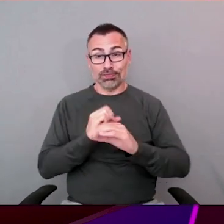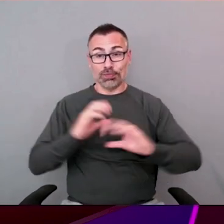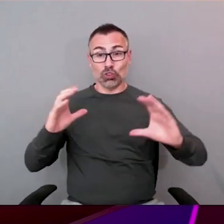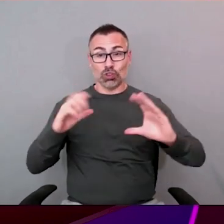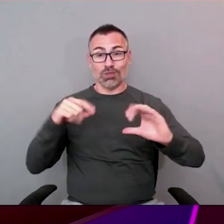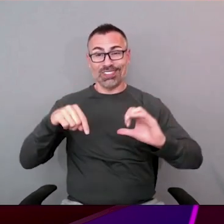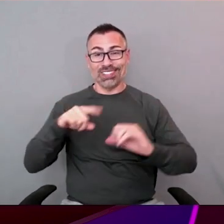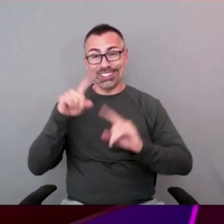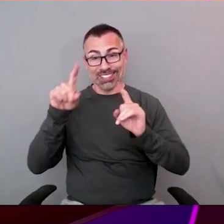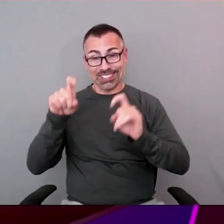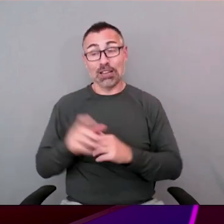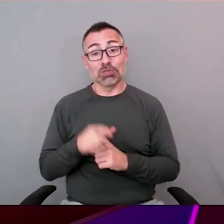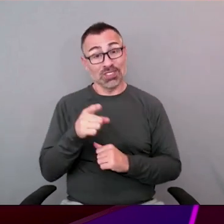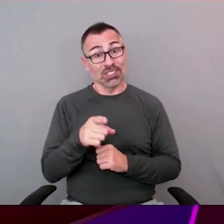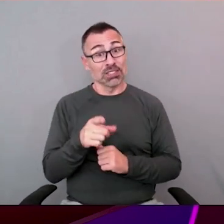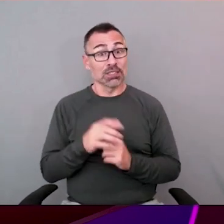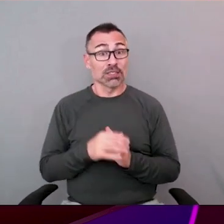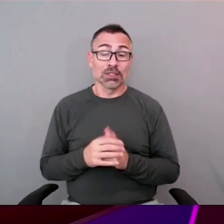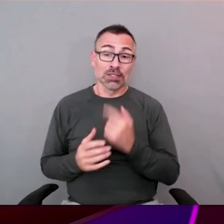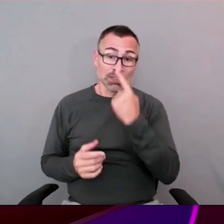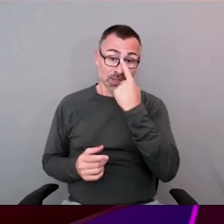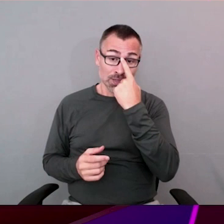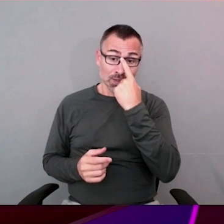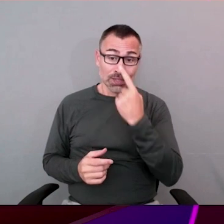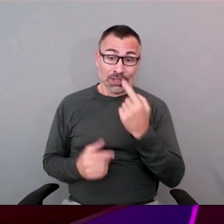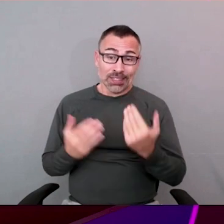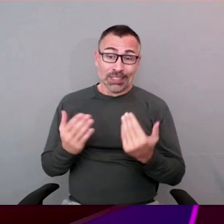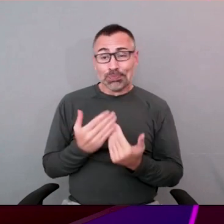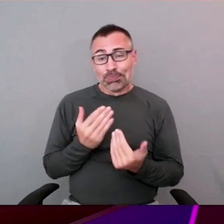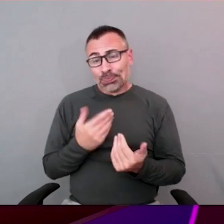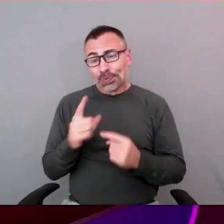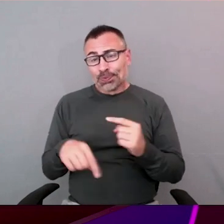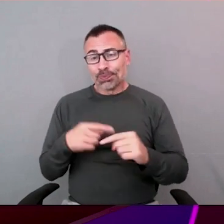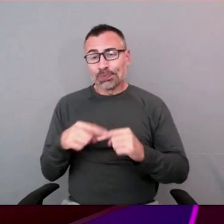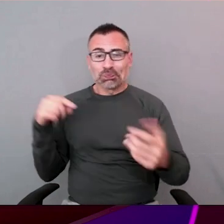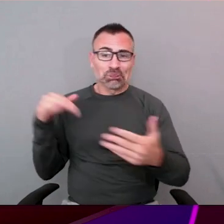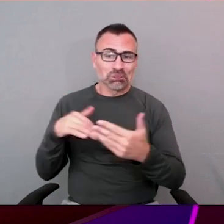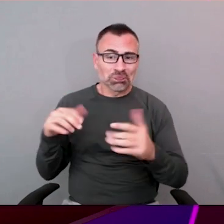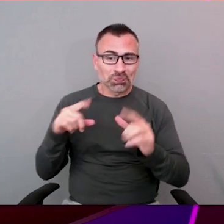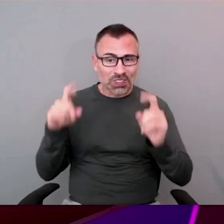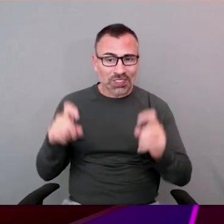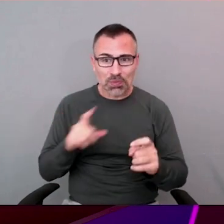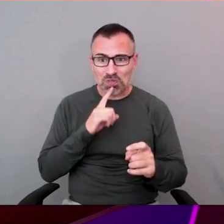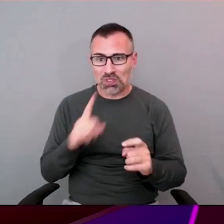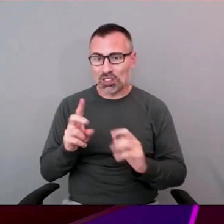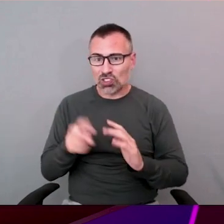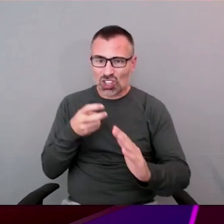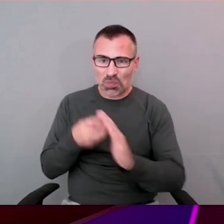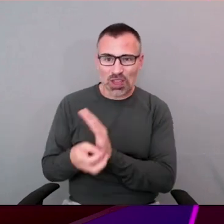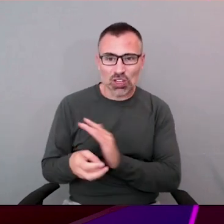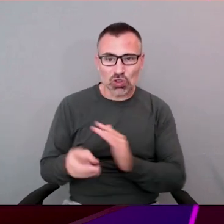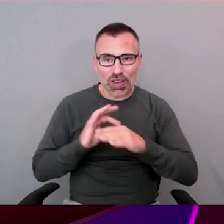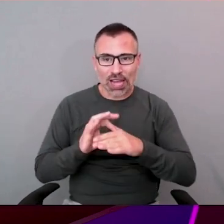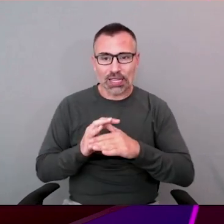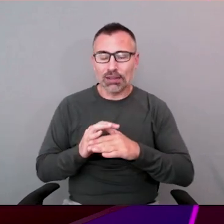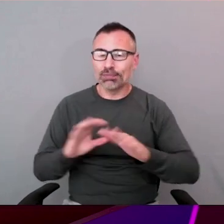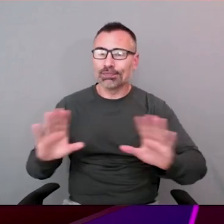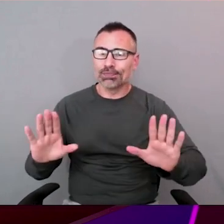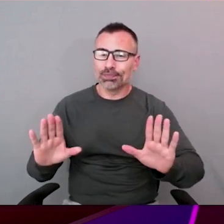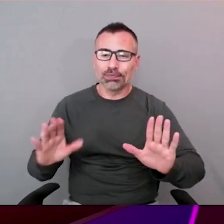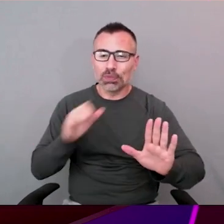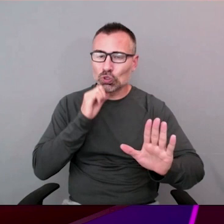so this is a great, I mean, it's easy, right, when you're studying for an exam to jump right into some content, but don't skip this